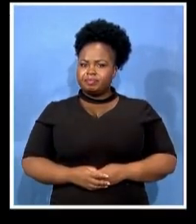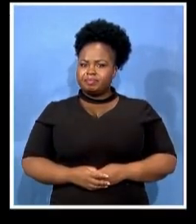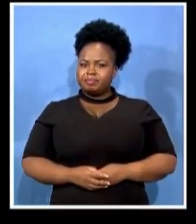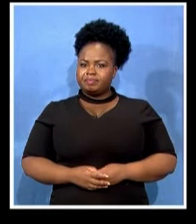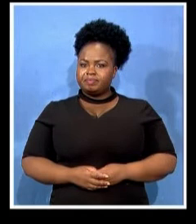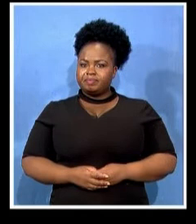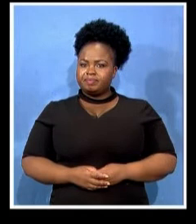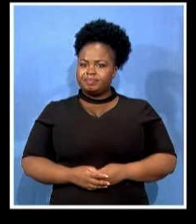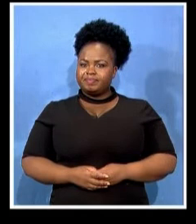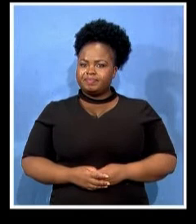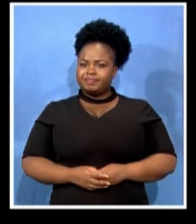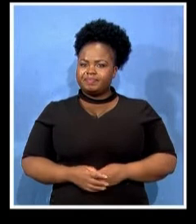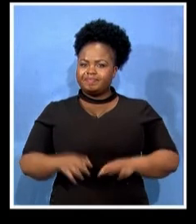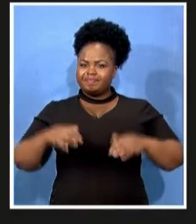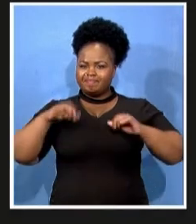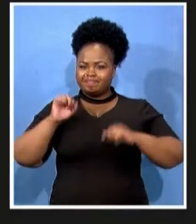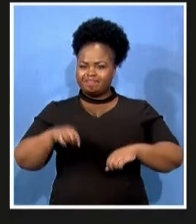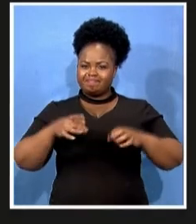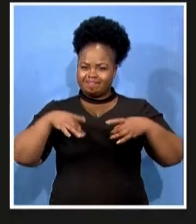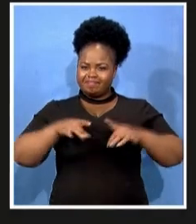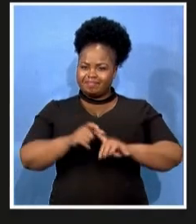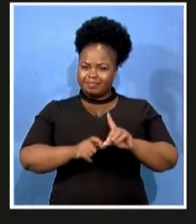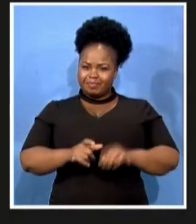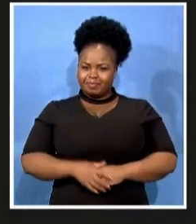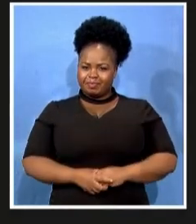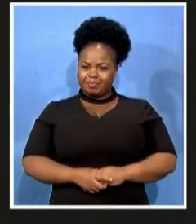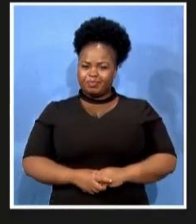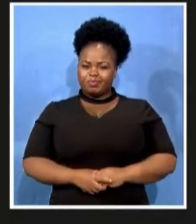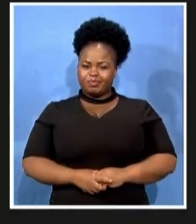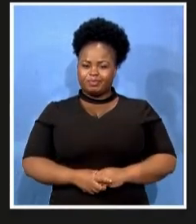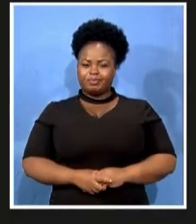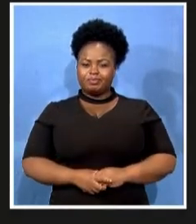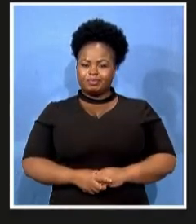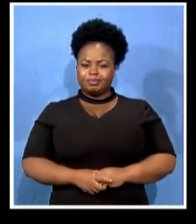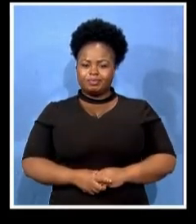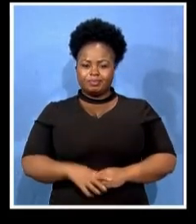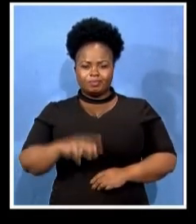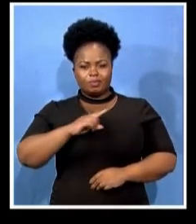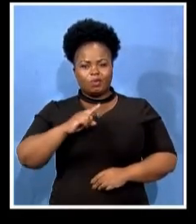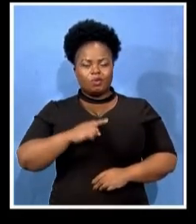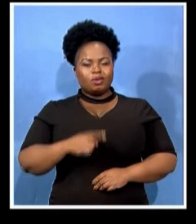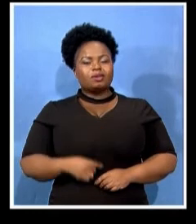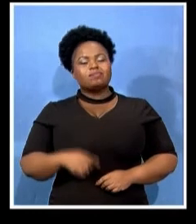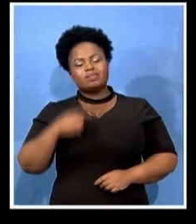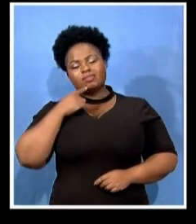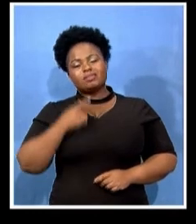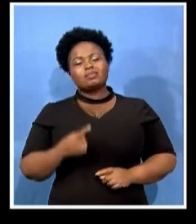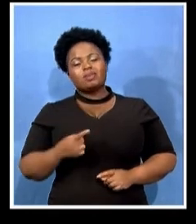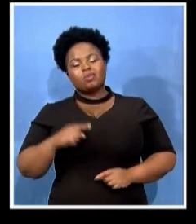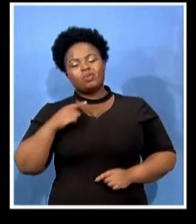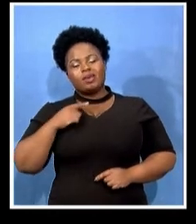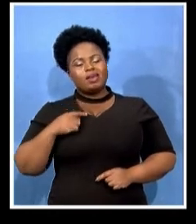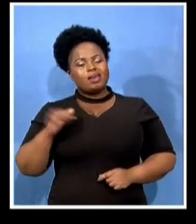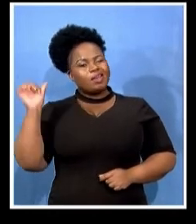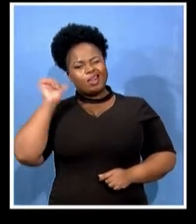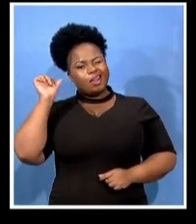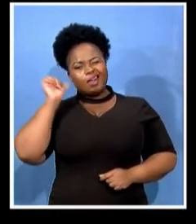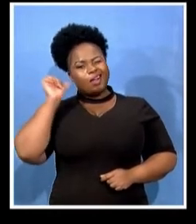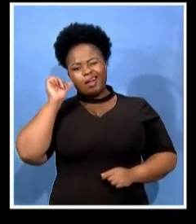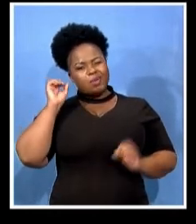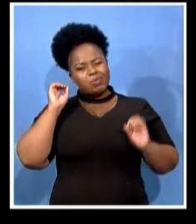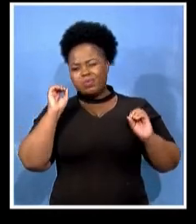I was saying, because we are experiencing a challenge with your input. I believe I'm more audible now.